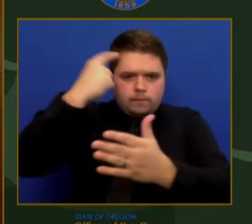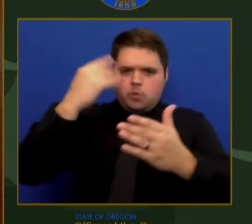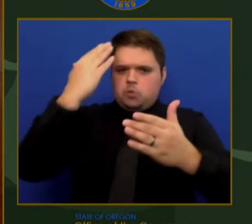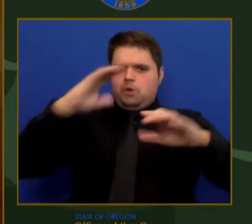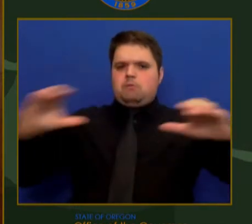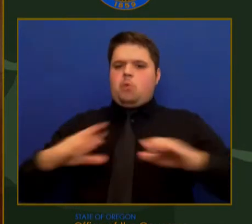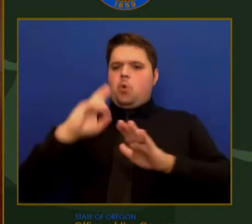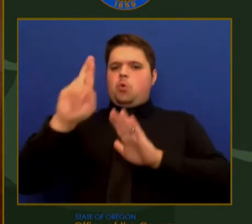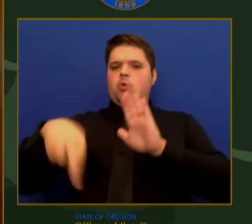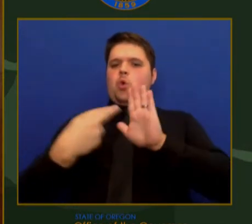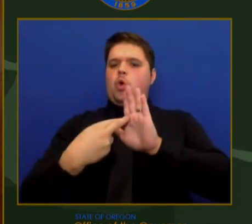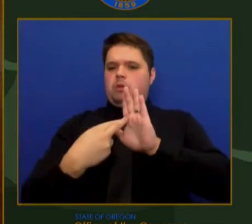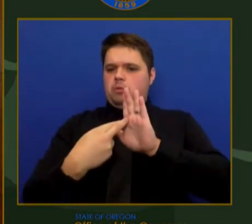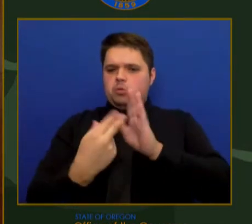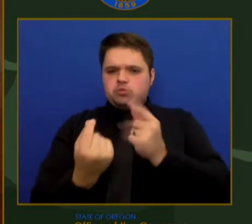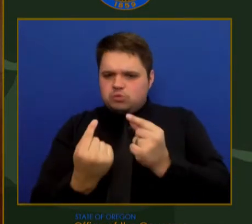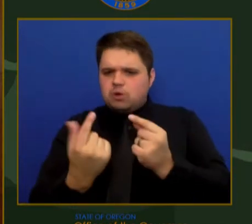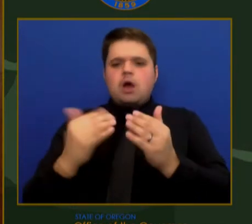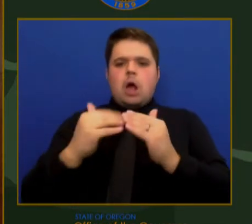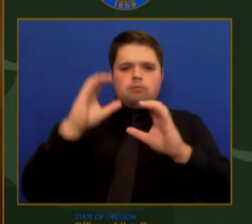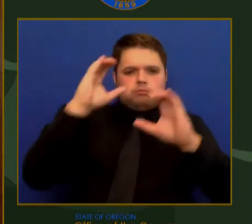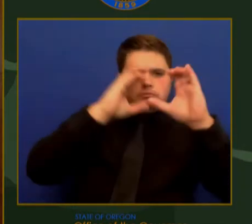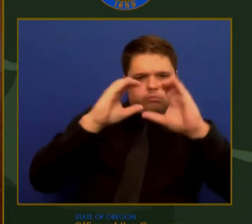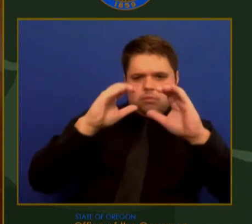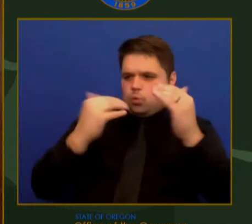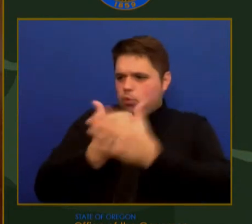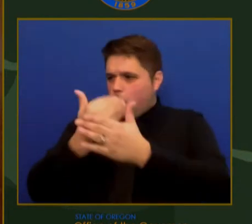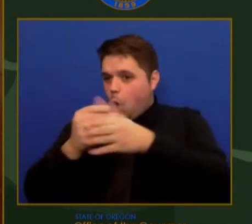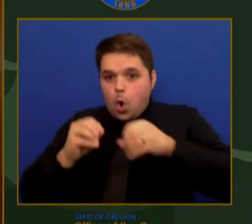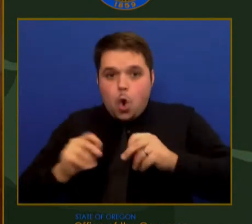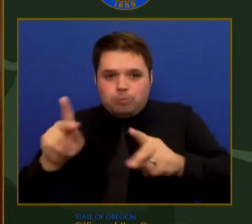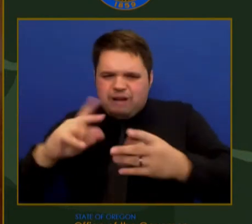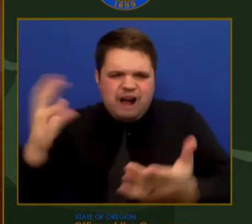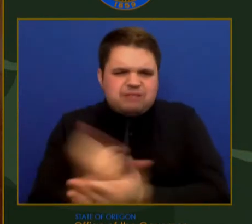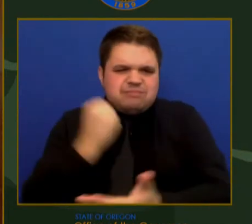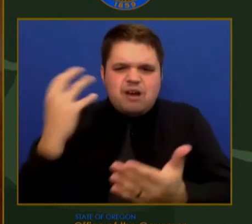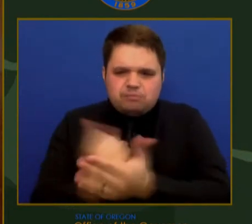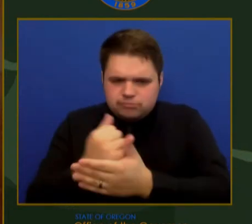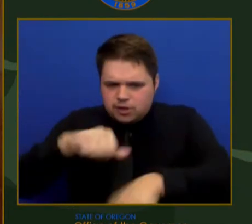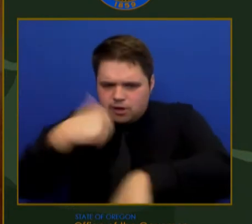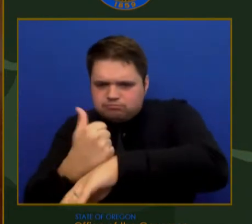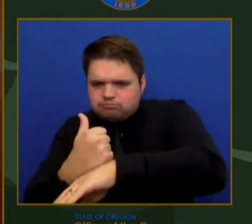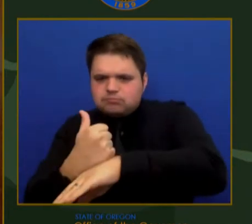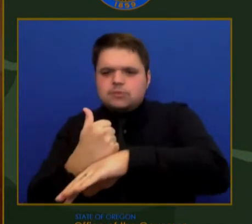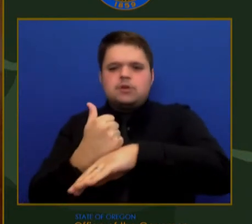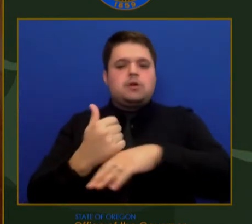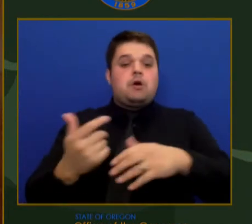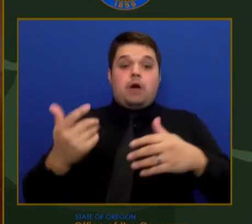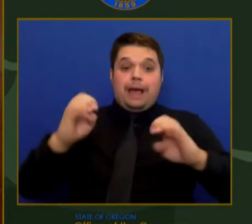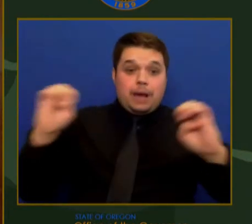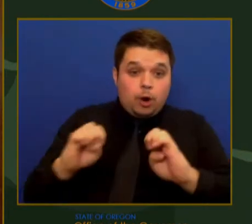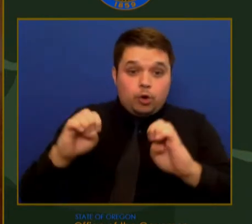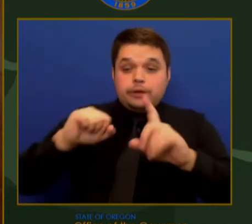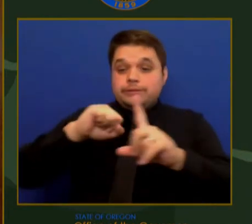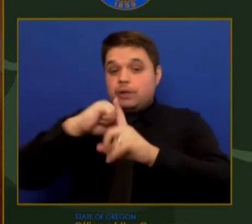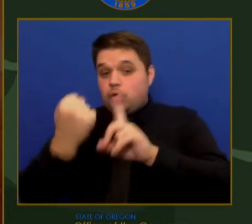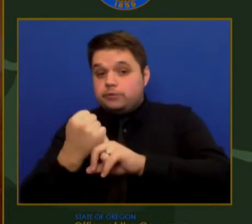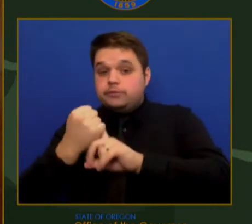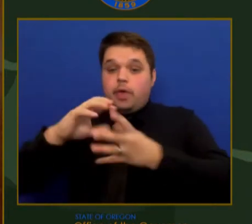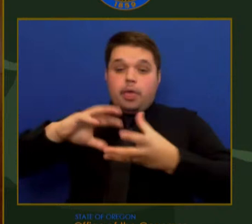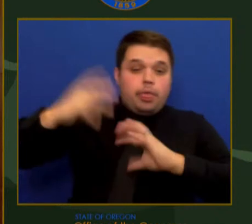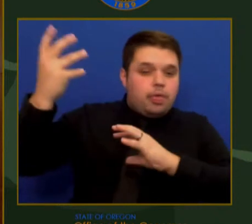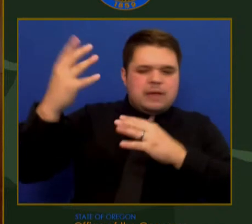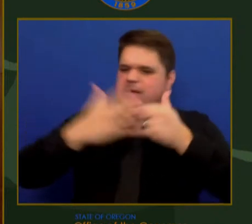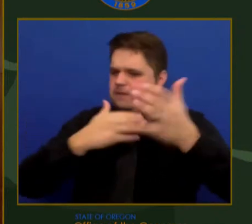Find the opportunity, even in times of crisis, especially in times